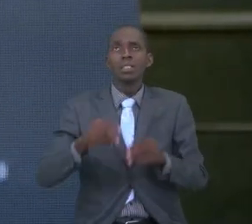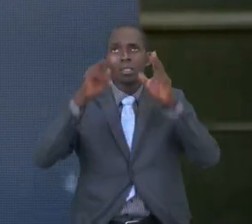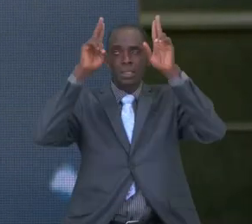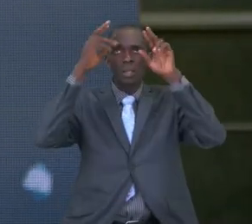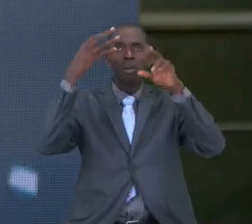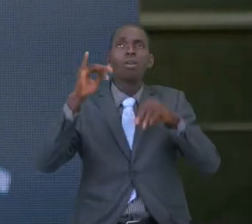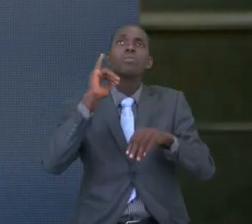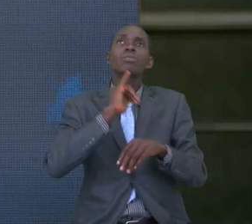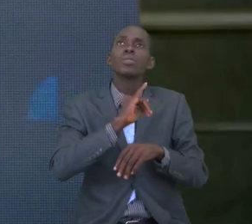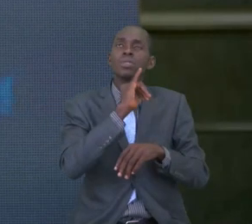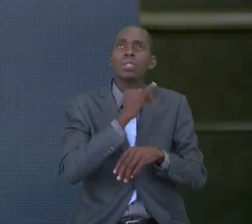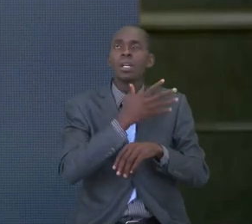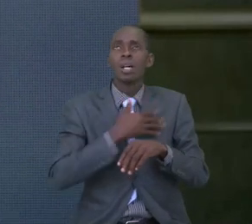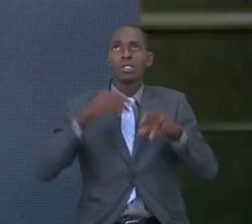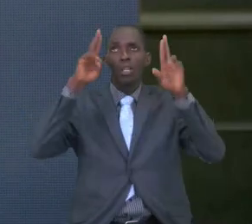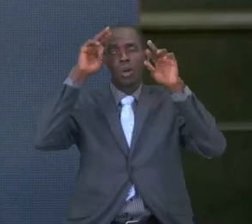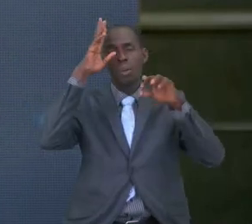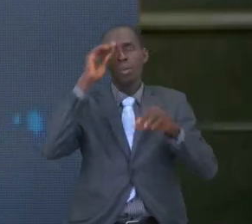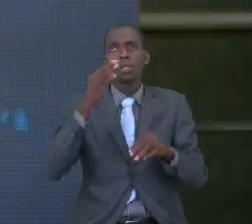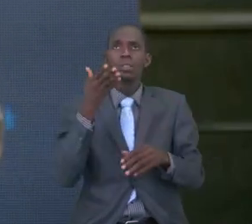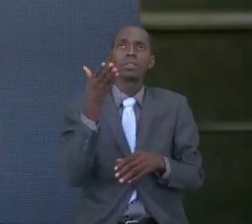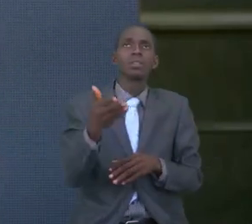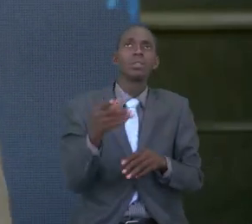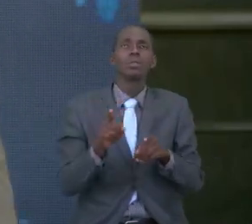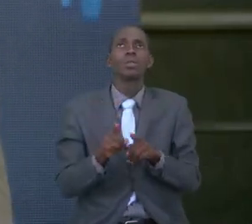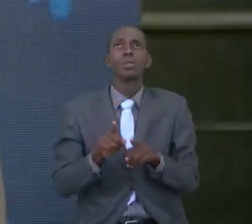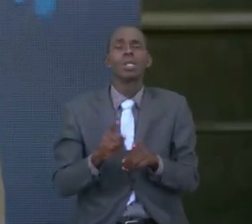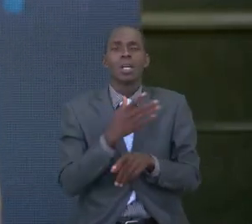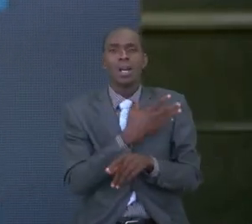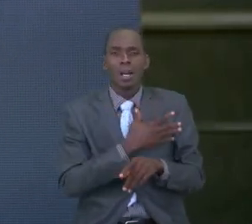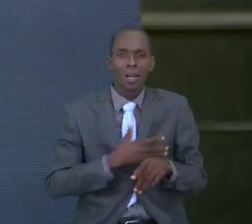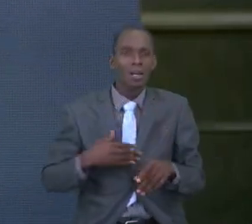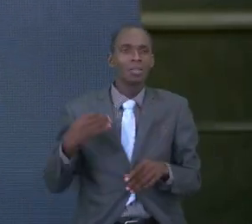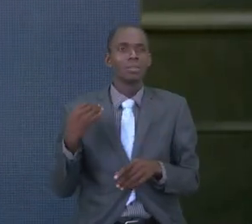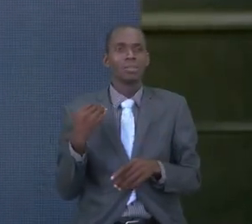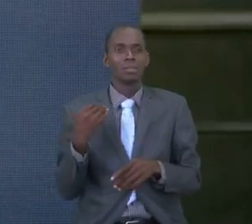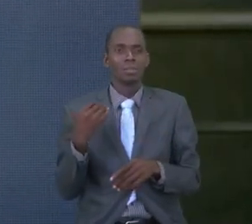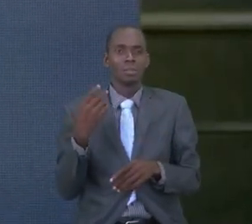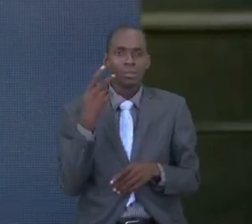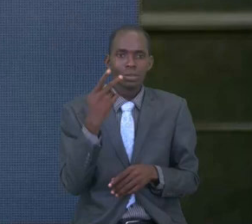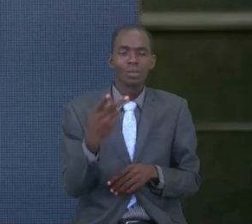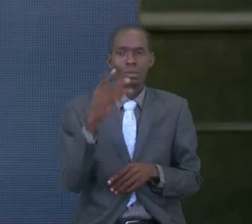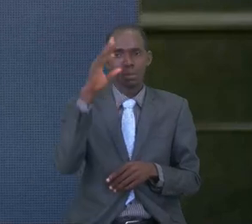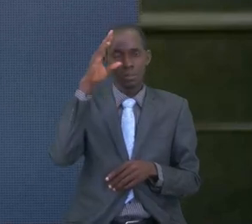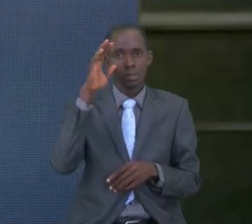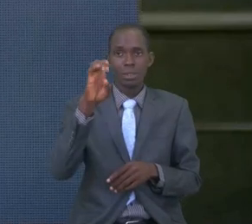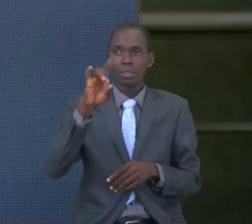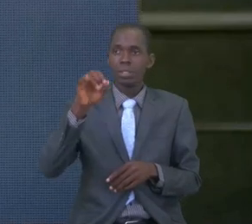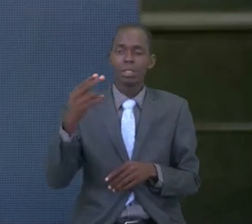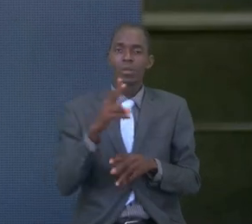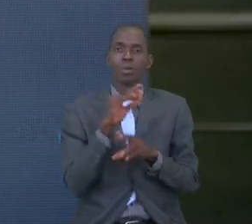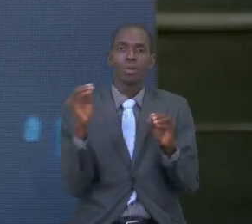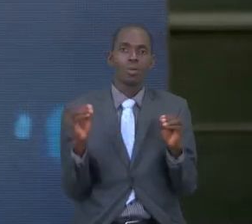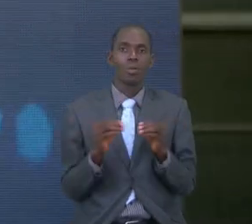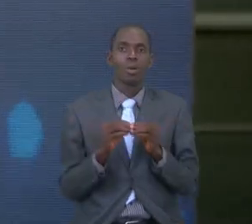Israel, and the horsemen thereof. And he saw him no more. And he